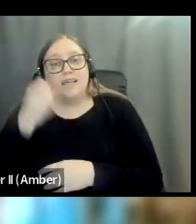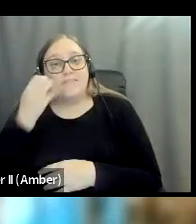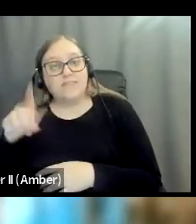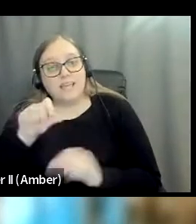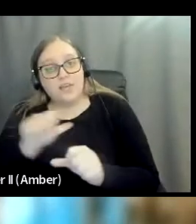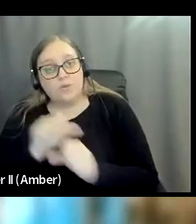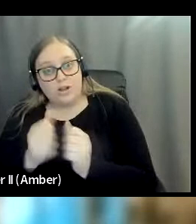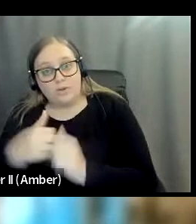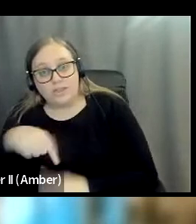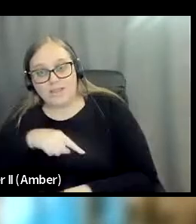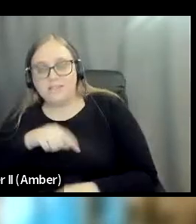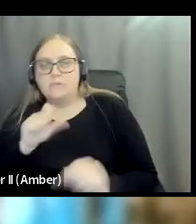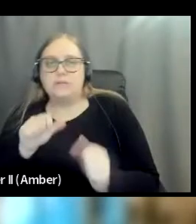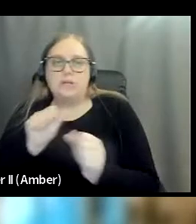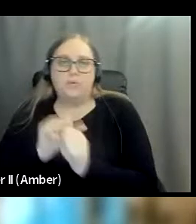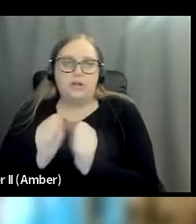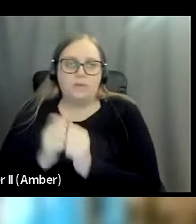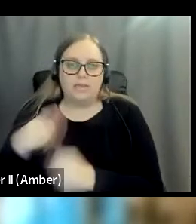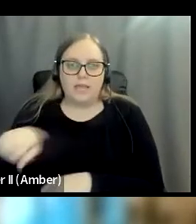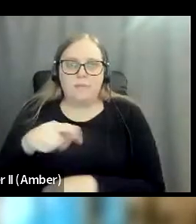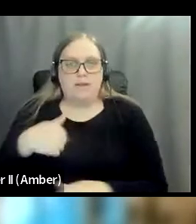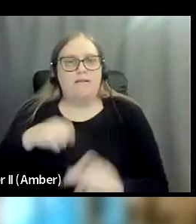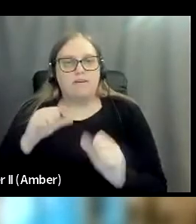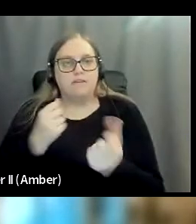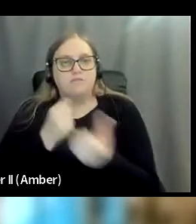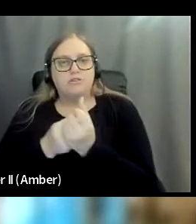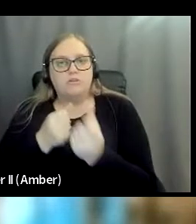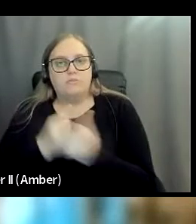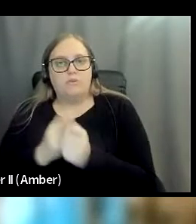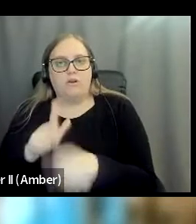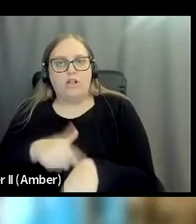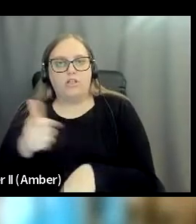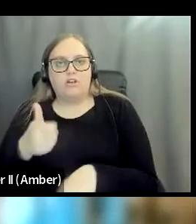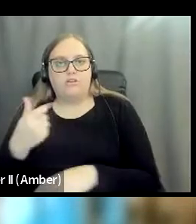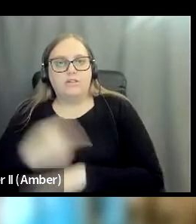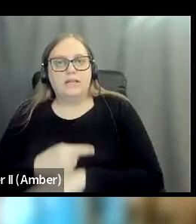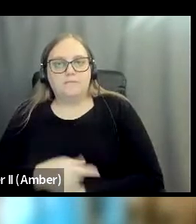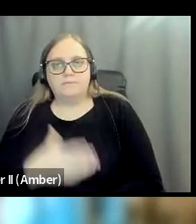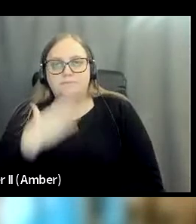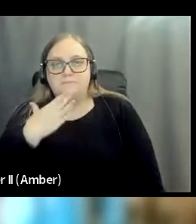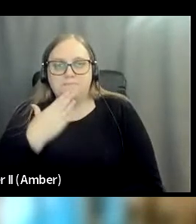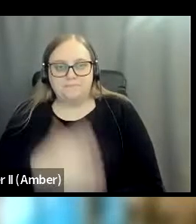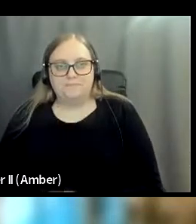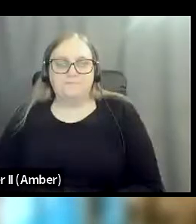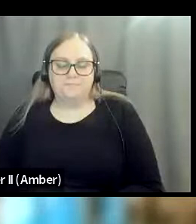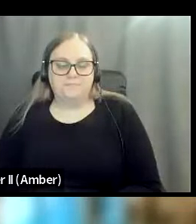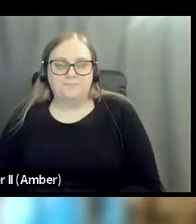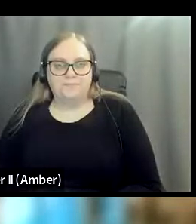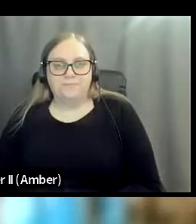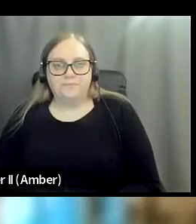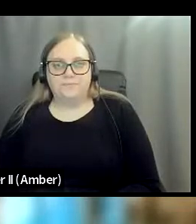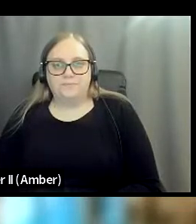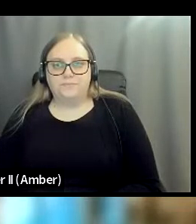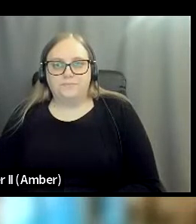us, we can work with them, and I could support a longer date. Thank you.